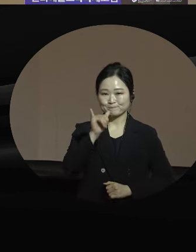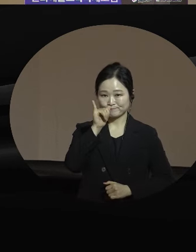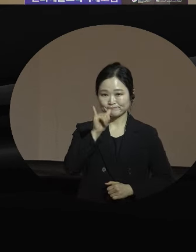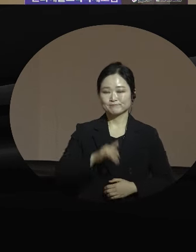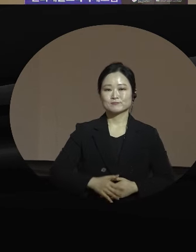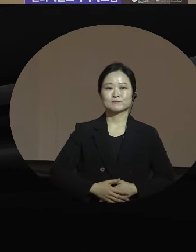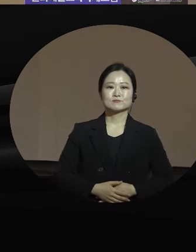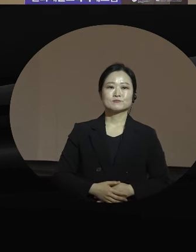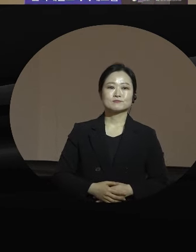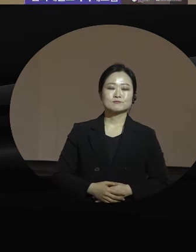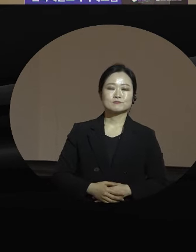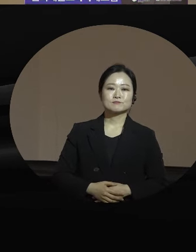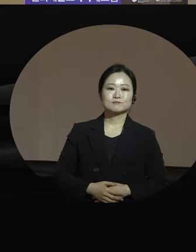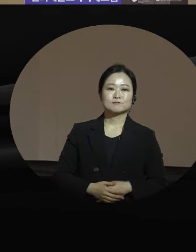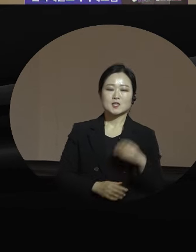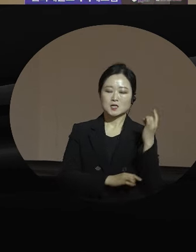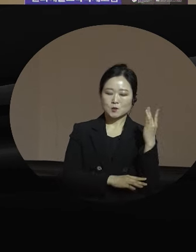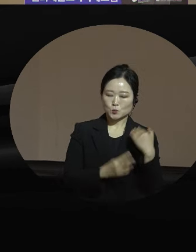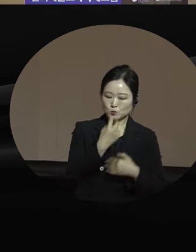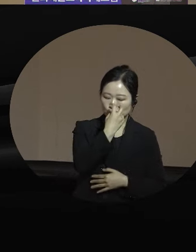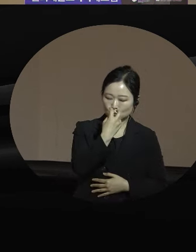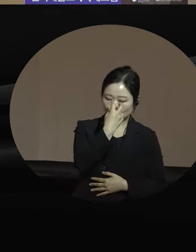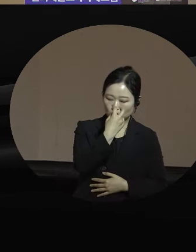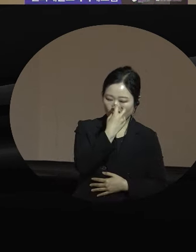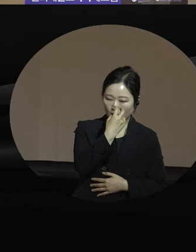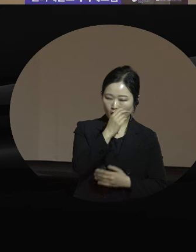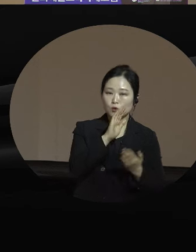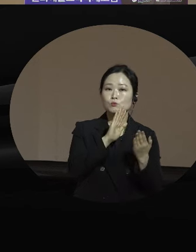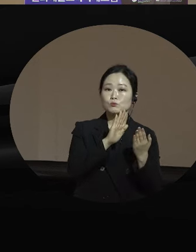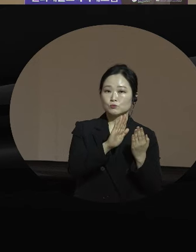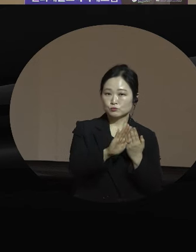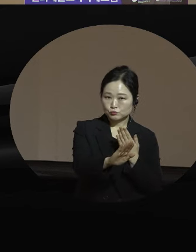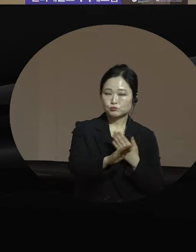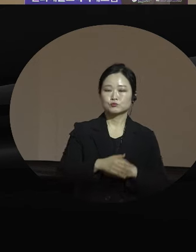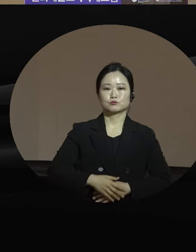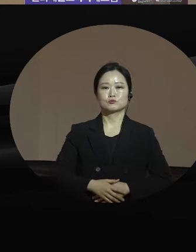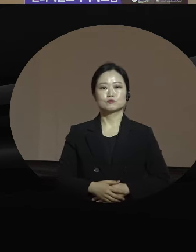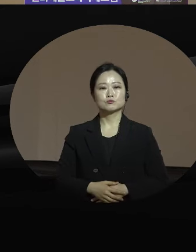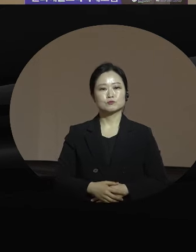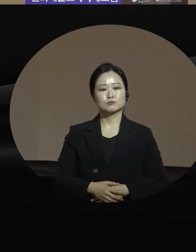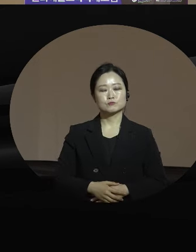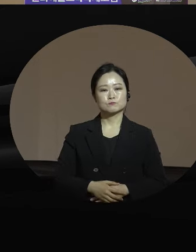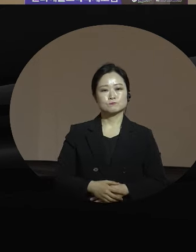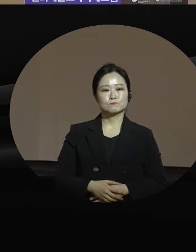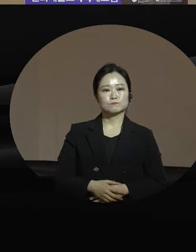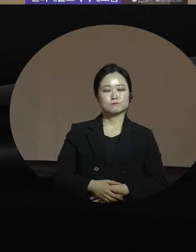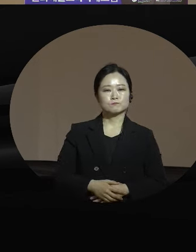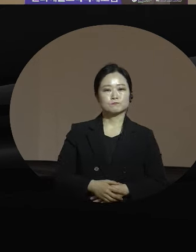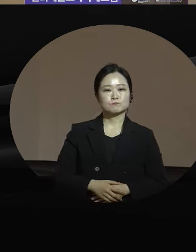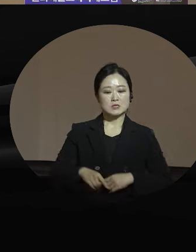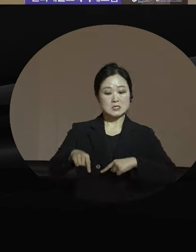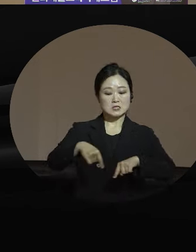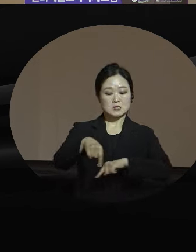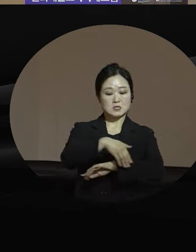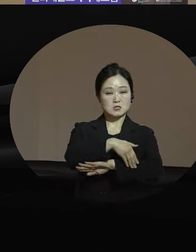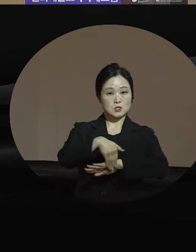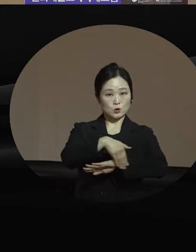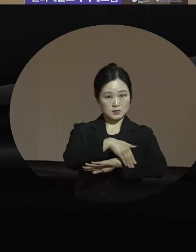cultural education in all those areas, and the, based on that we developed